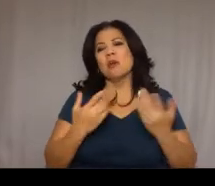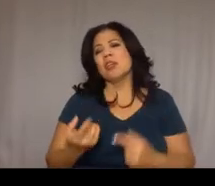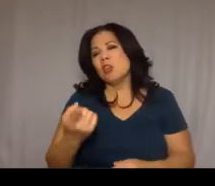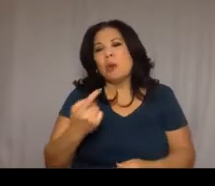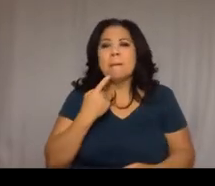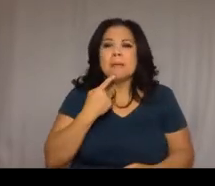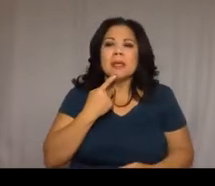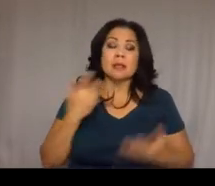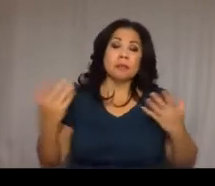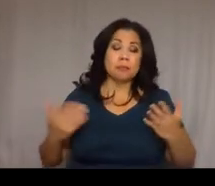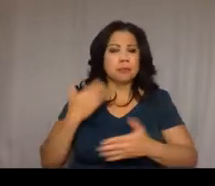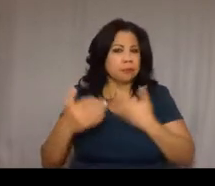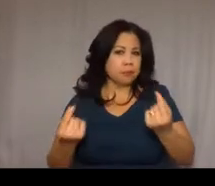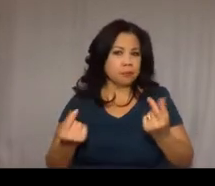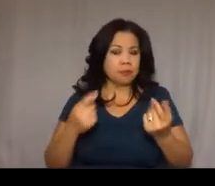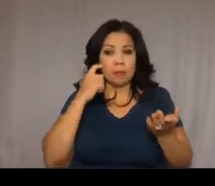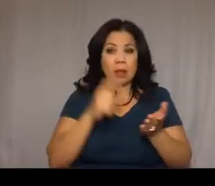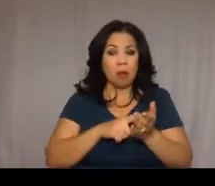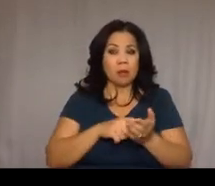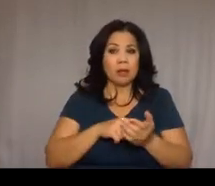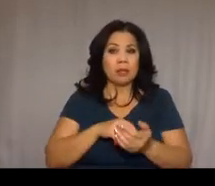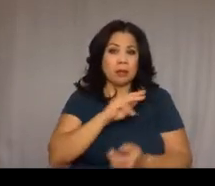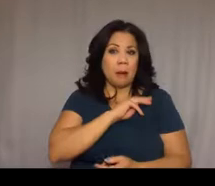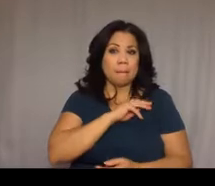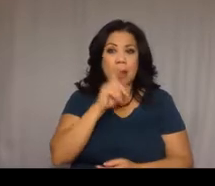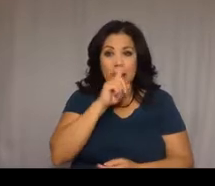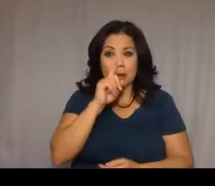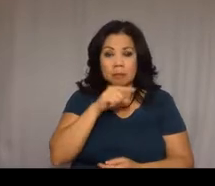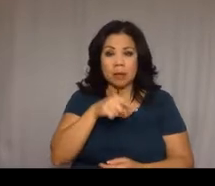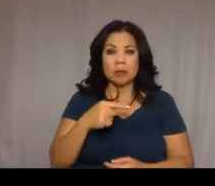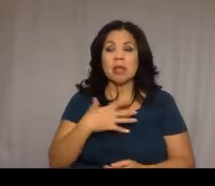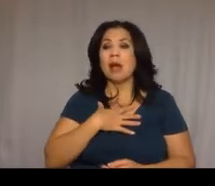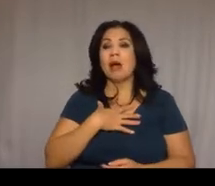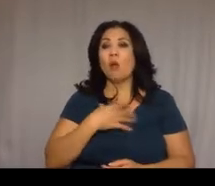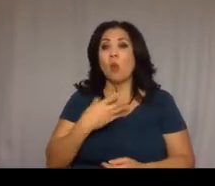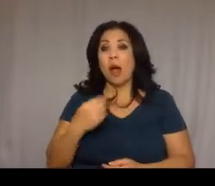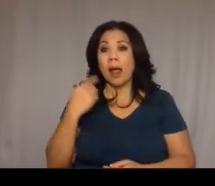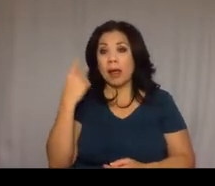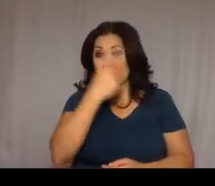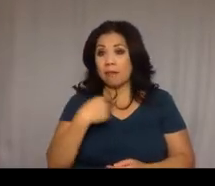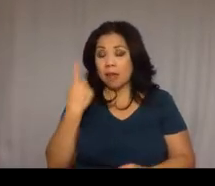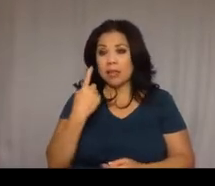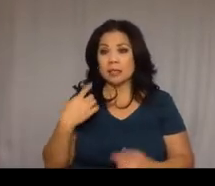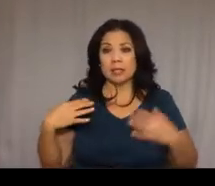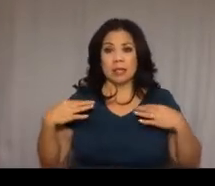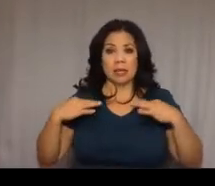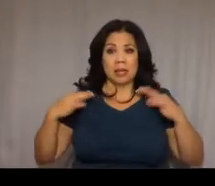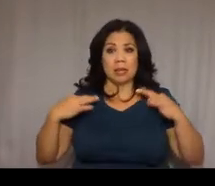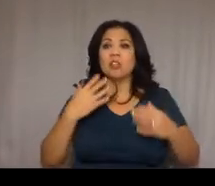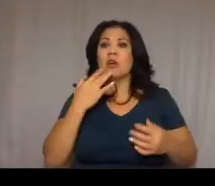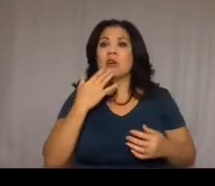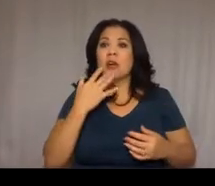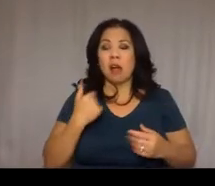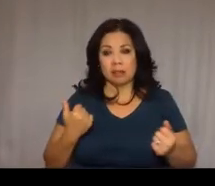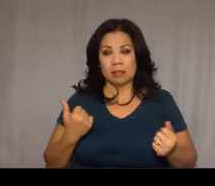goes. You notice that Mike the Mouse has a white face, colored shirt, and